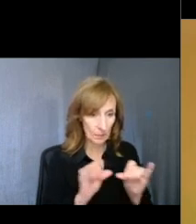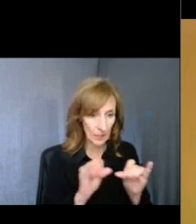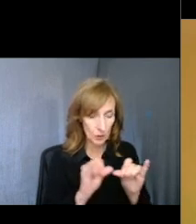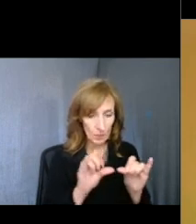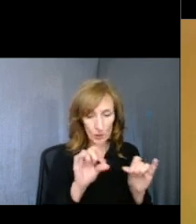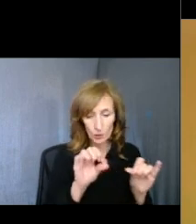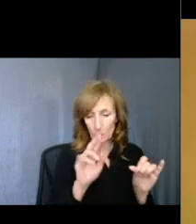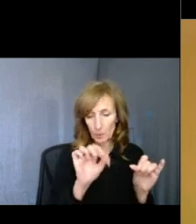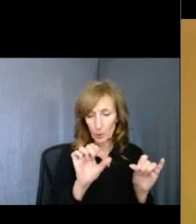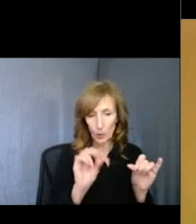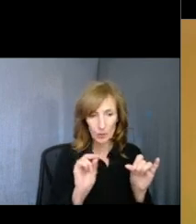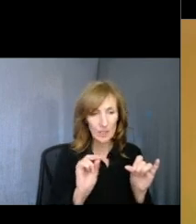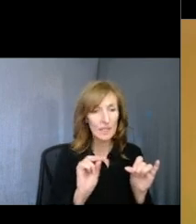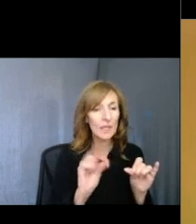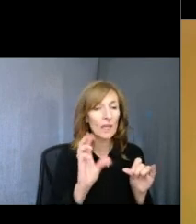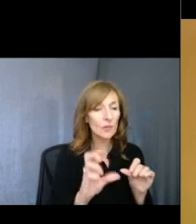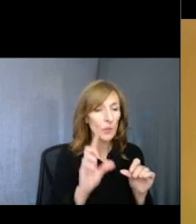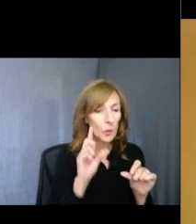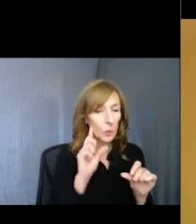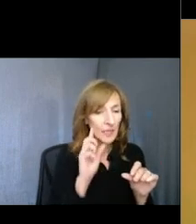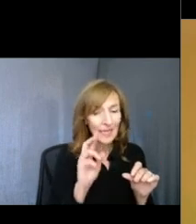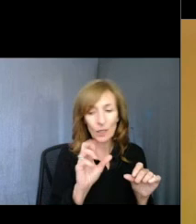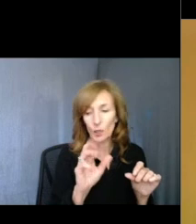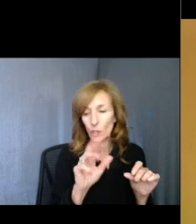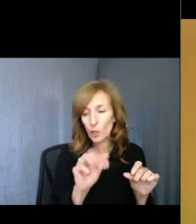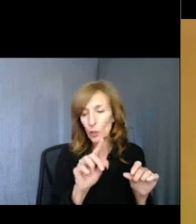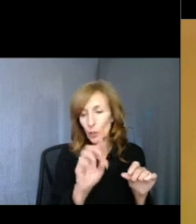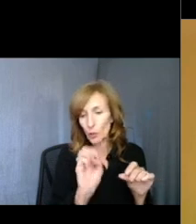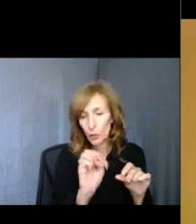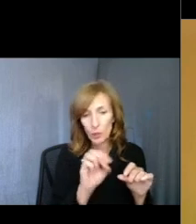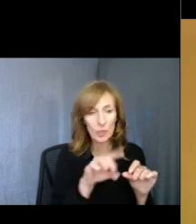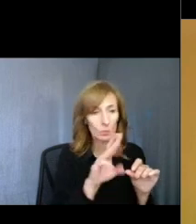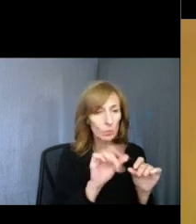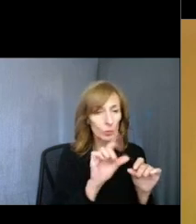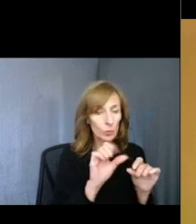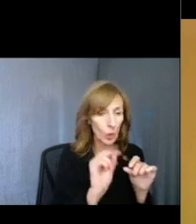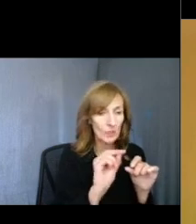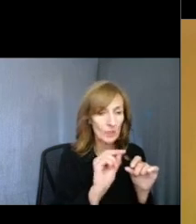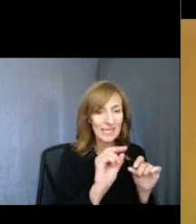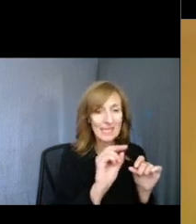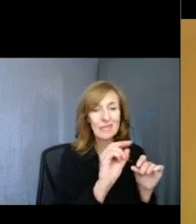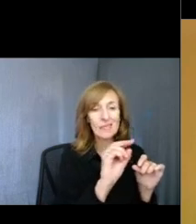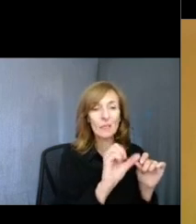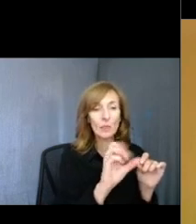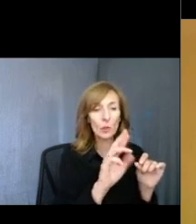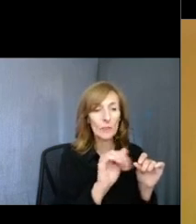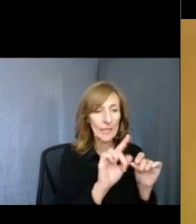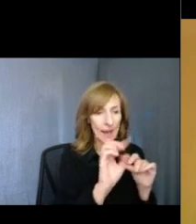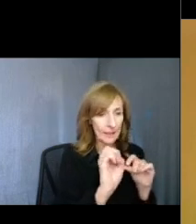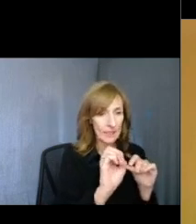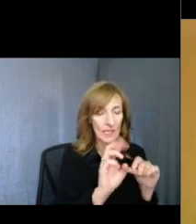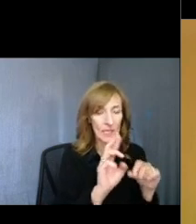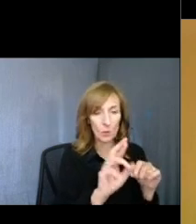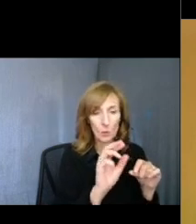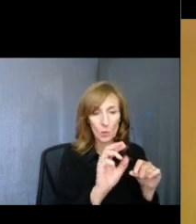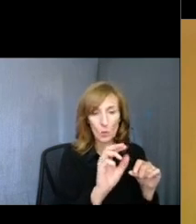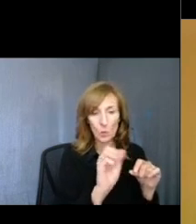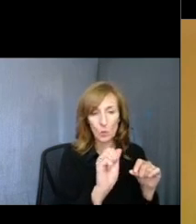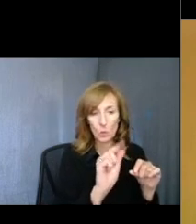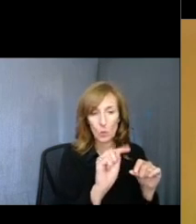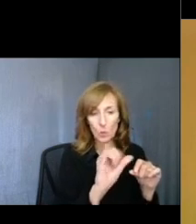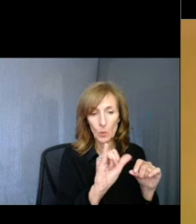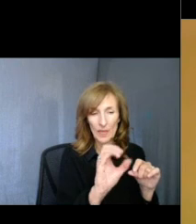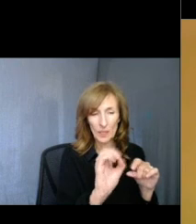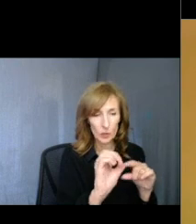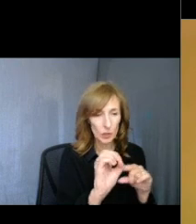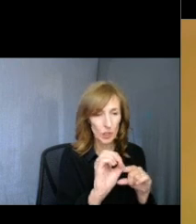protein creatinine ratio. And for staging, you actually need that more advanced testing. It is not